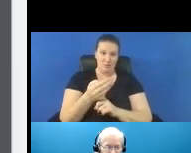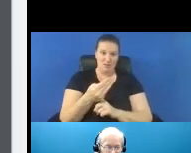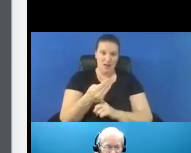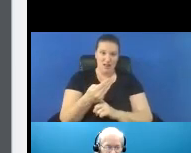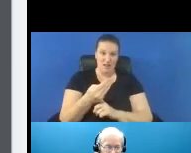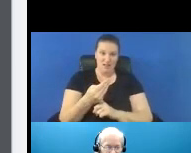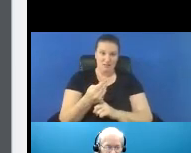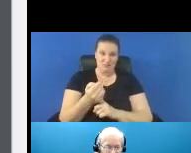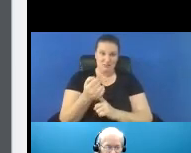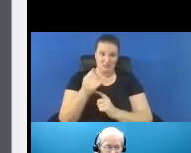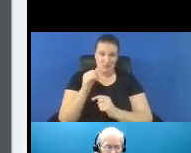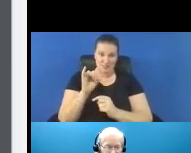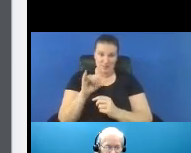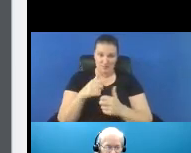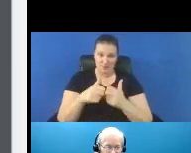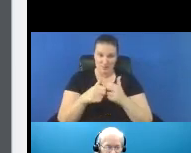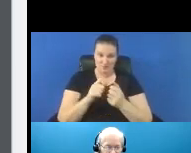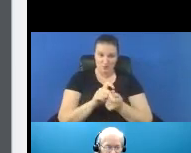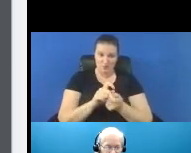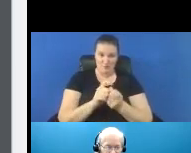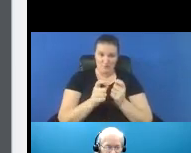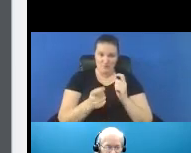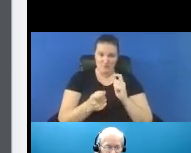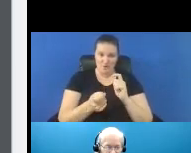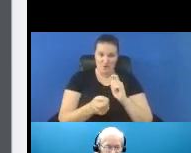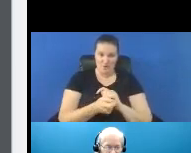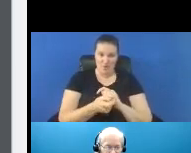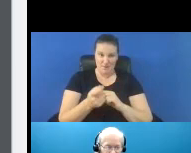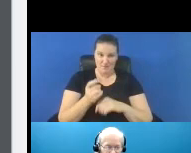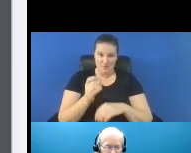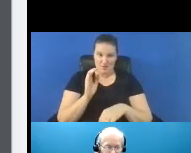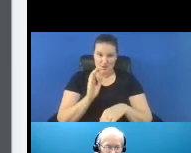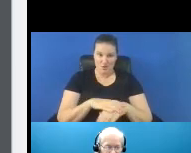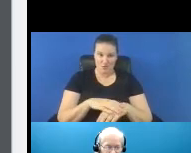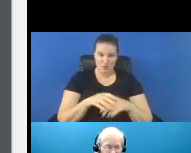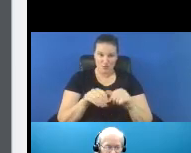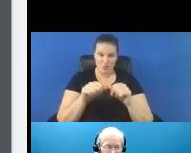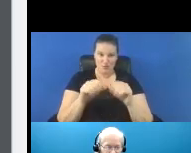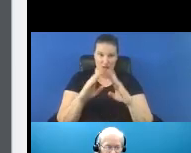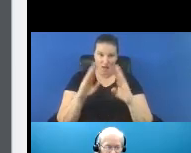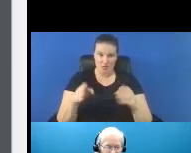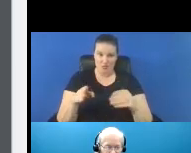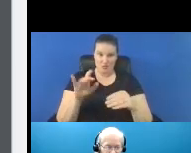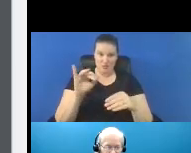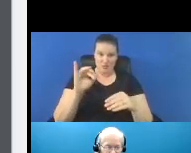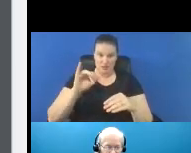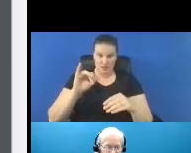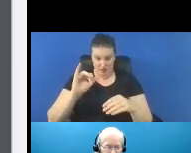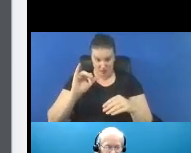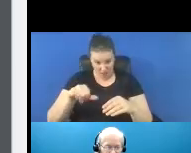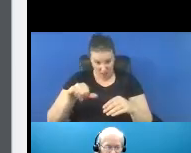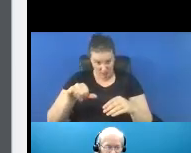Is there issues with converting them into like permanent housing, and that's what this would look to address?